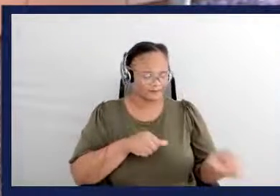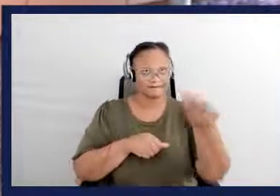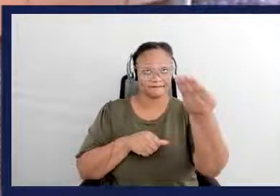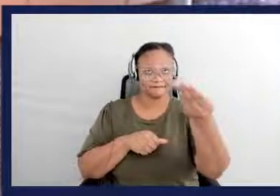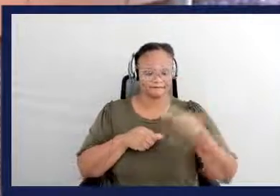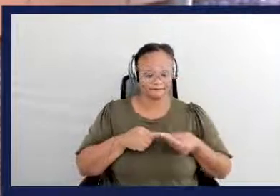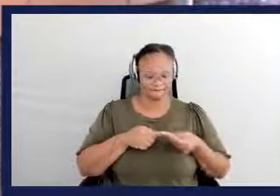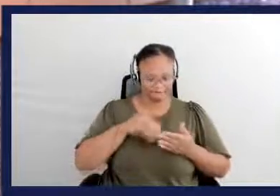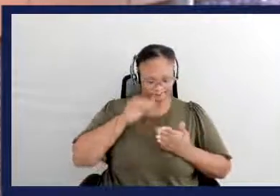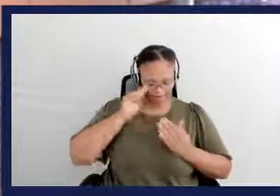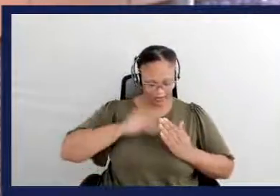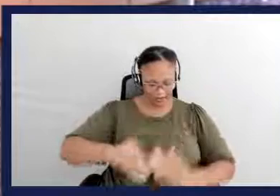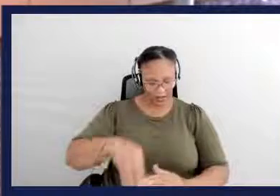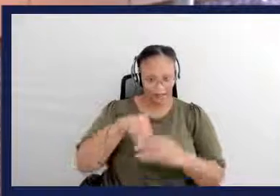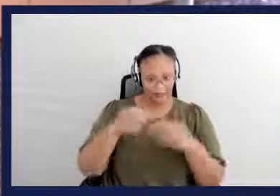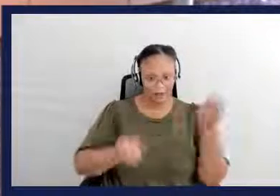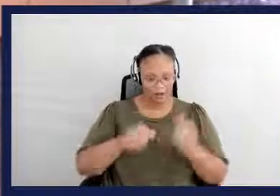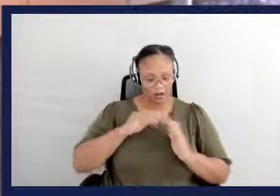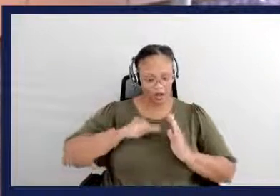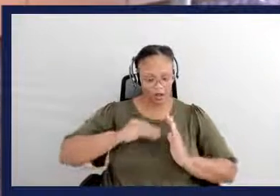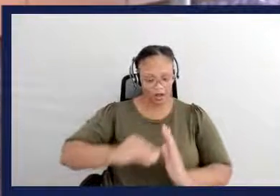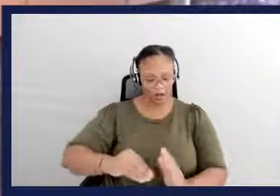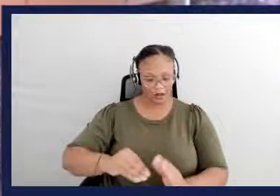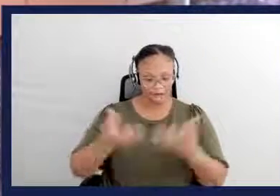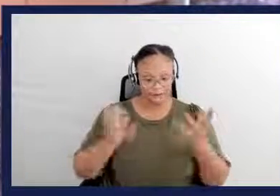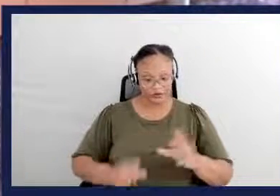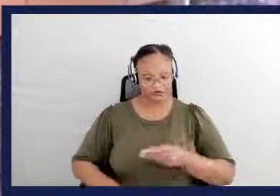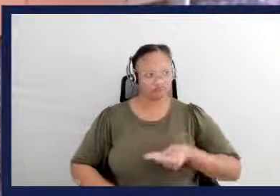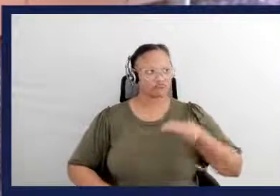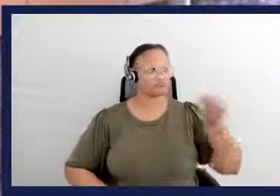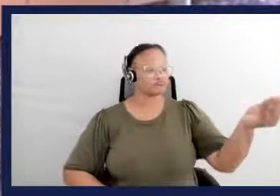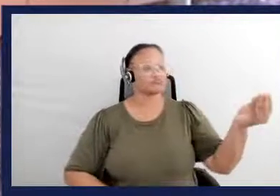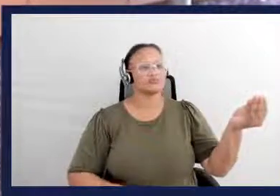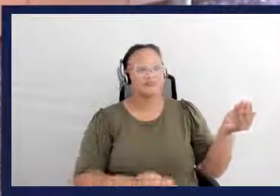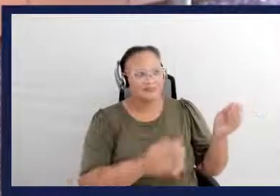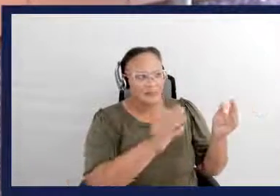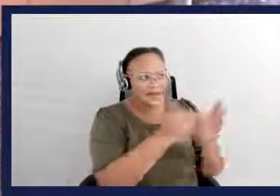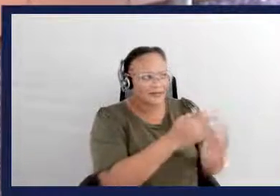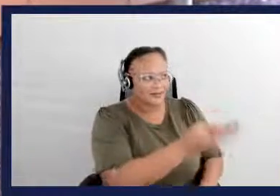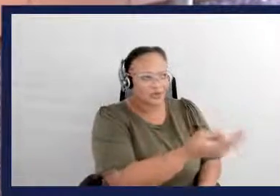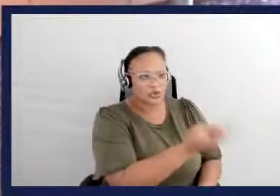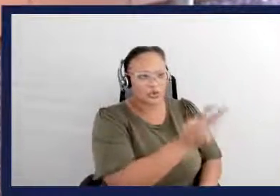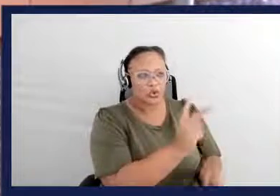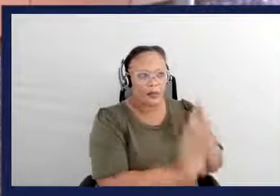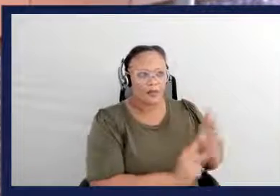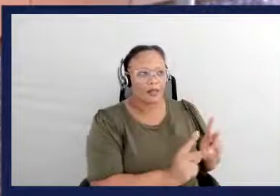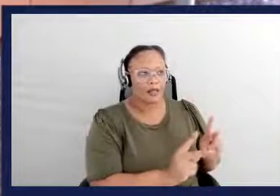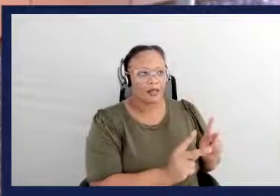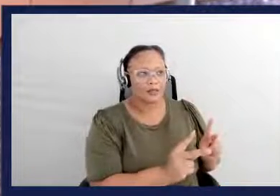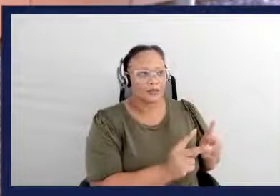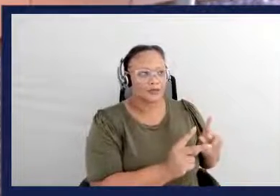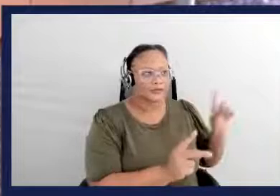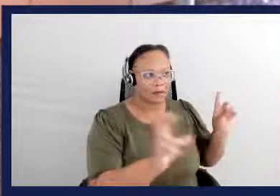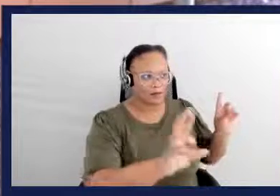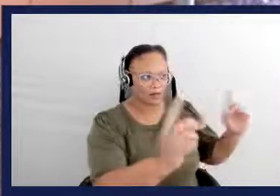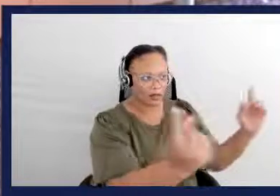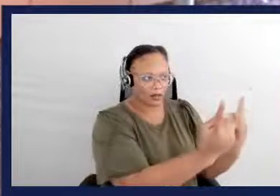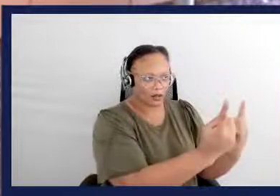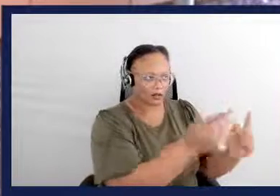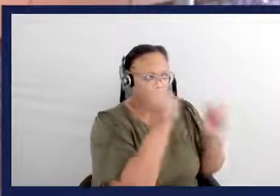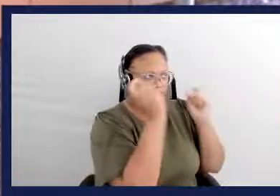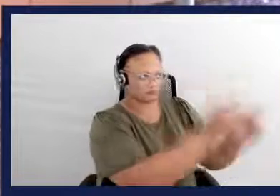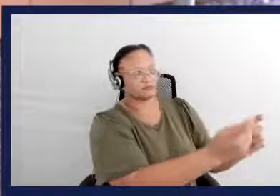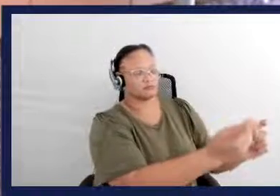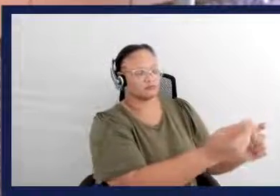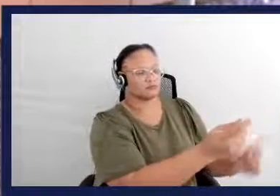that to our poll workers, again, a team of 2 different poll workers of different parties, coming in and bringing that into our voting location. It's